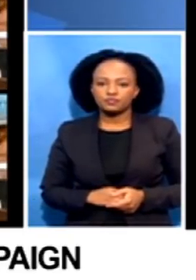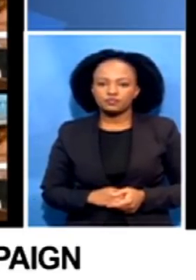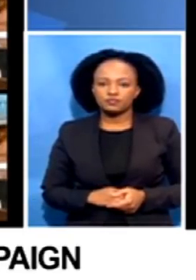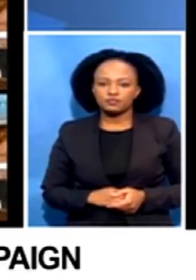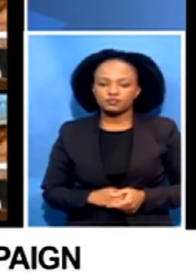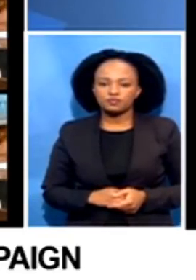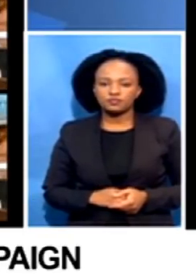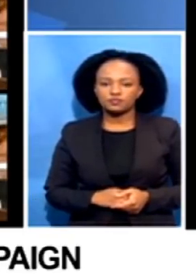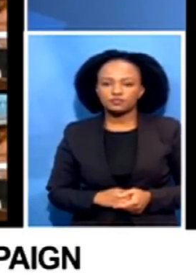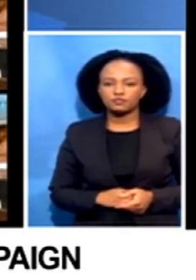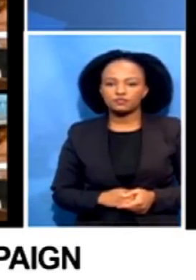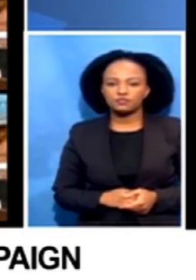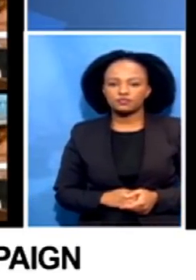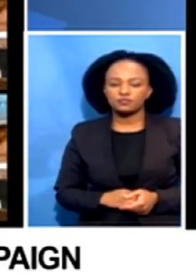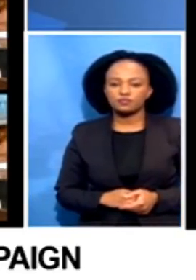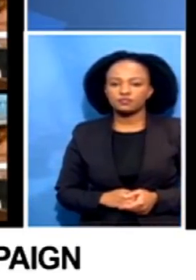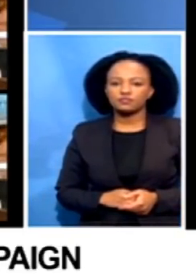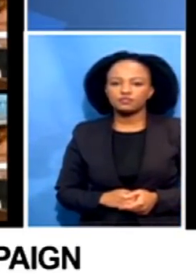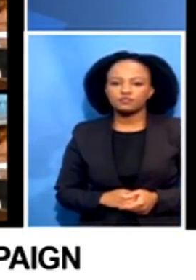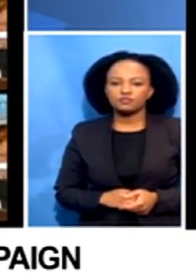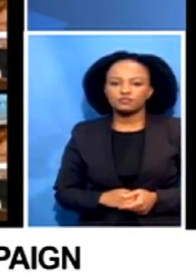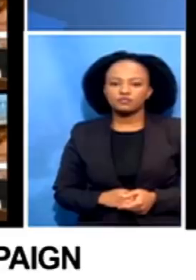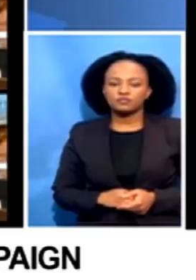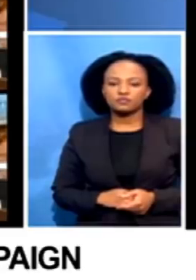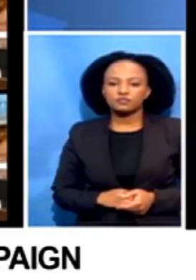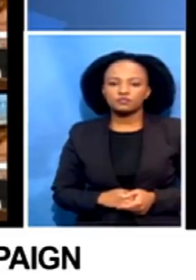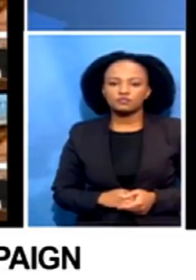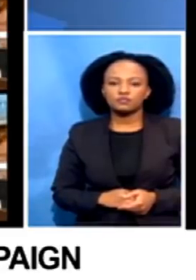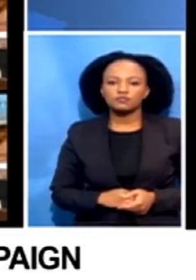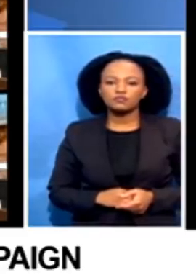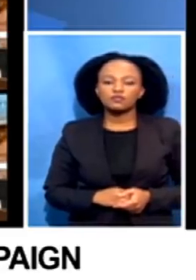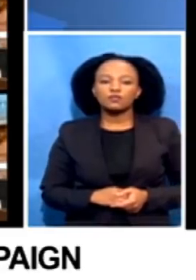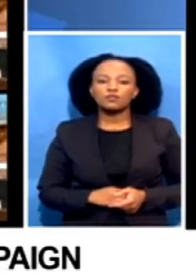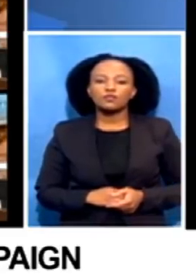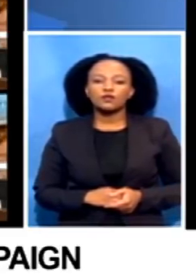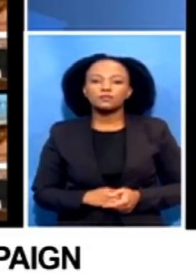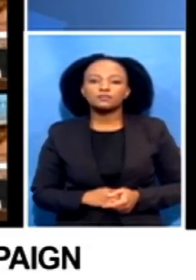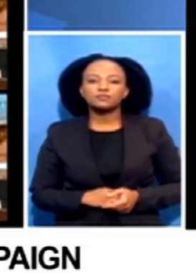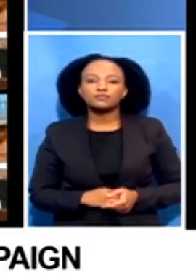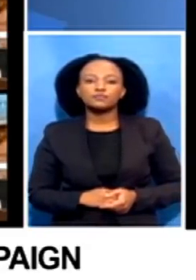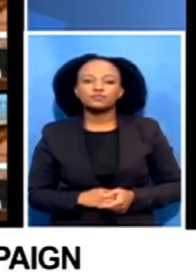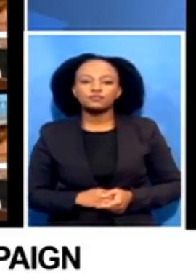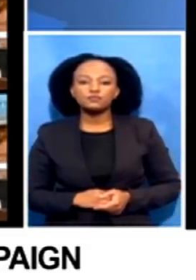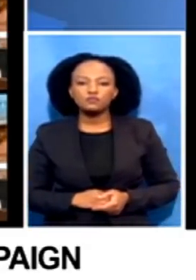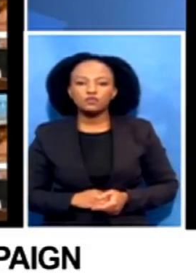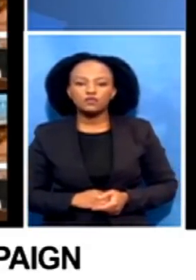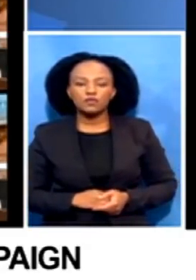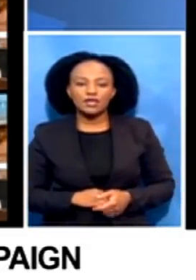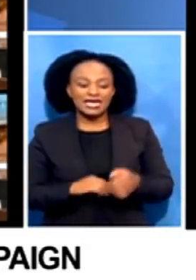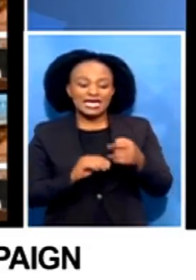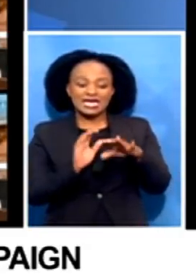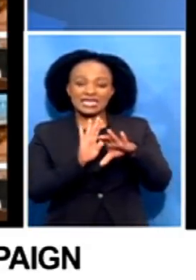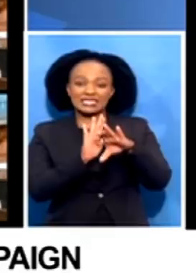And therefore, that section we submit clearly